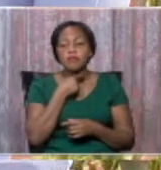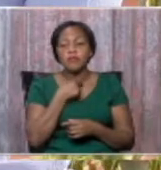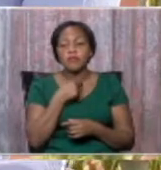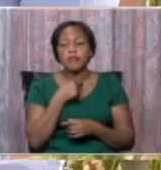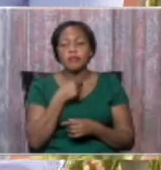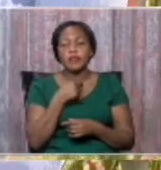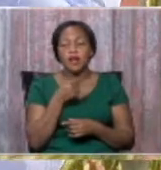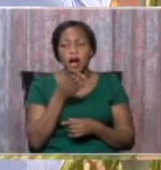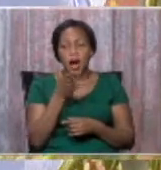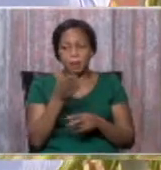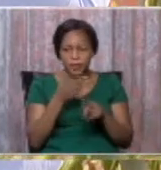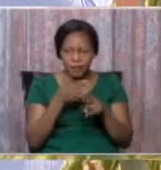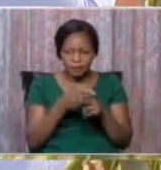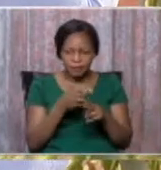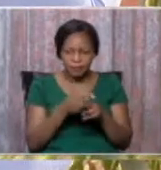enlargement. It's called the larynx.